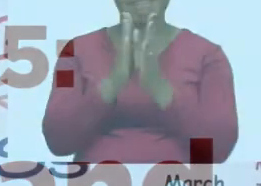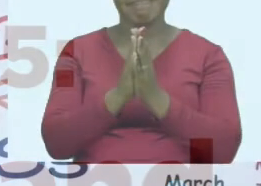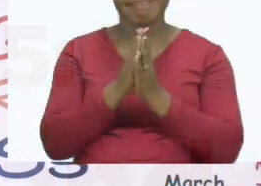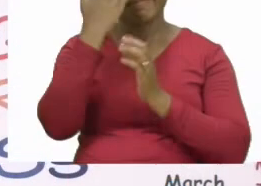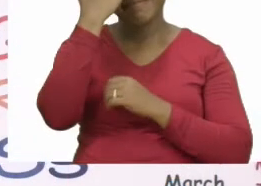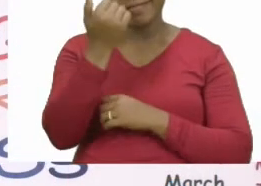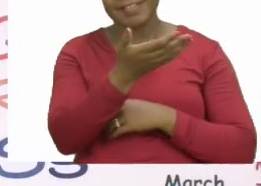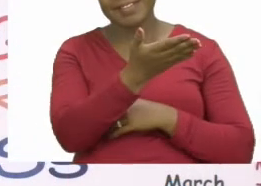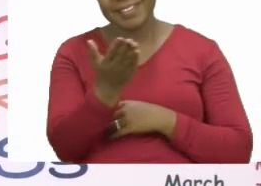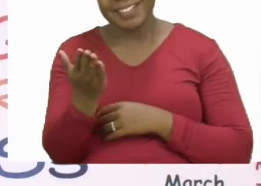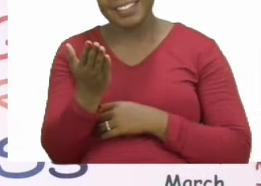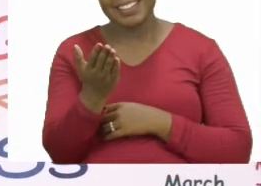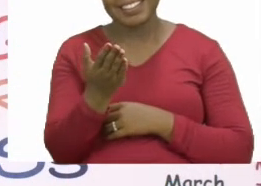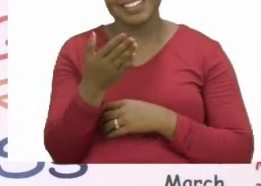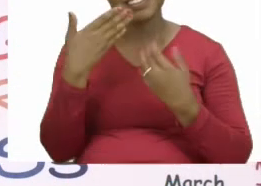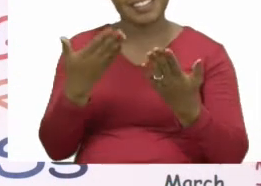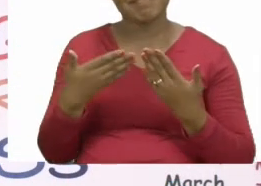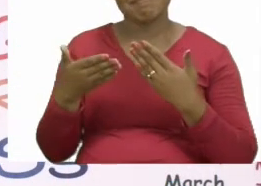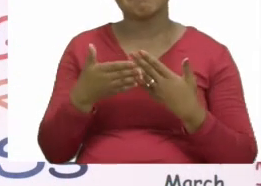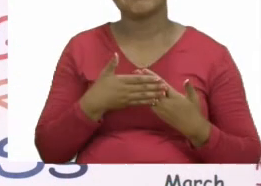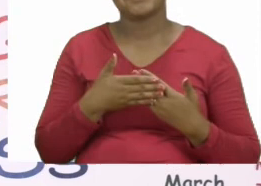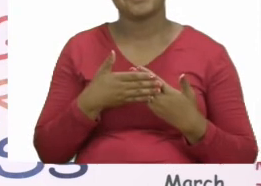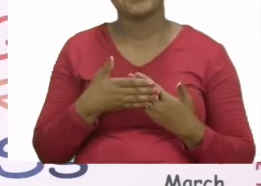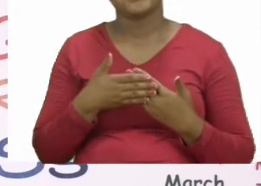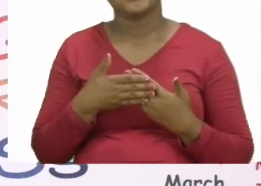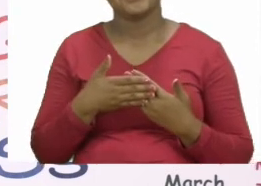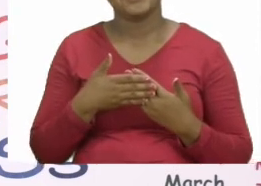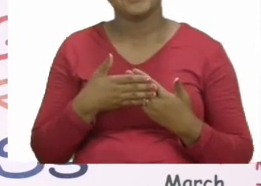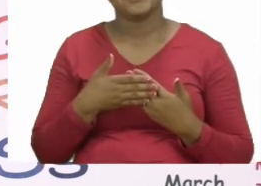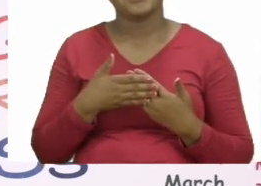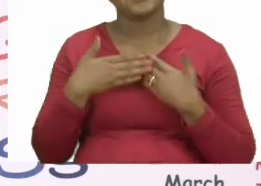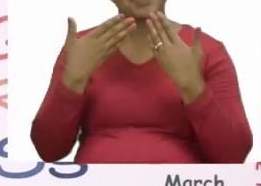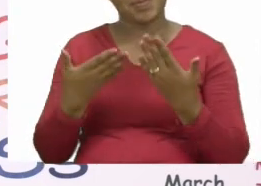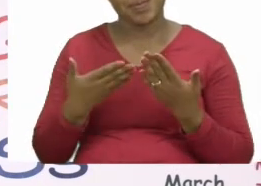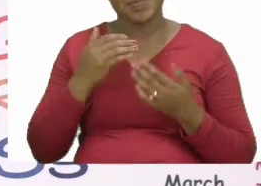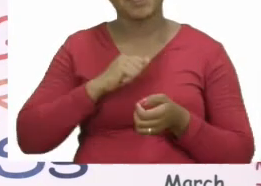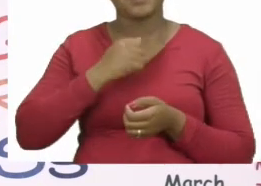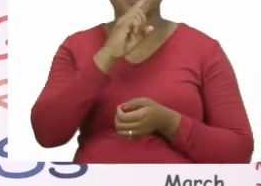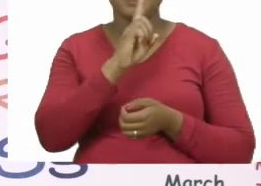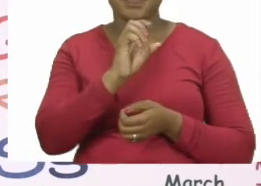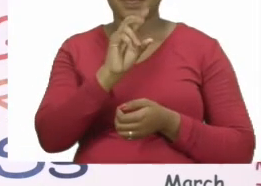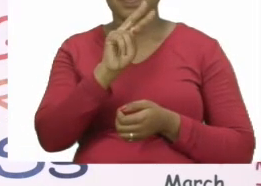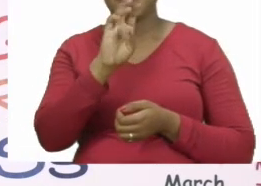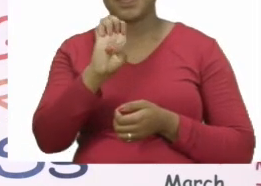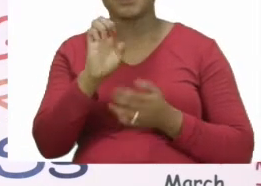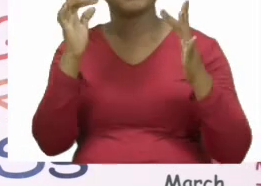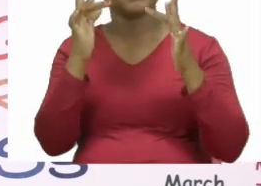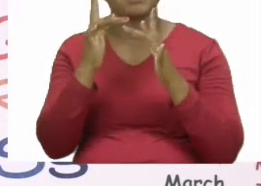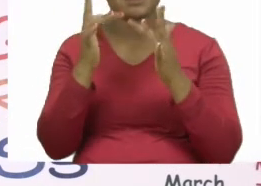Hello everyone, welcome back. Welcome to My Zone Online School. I am